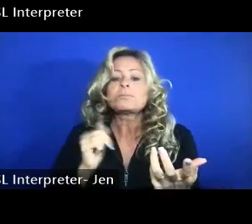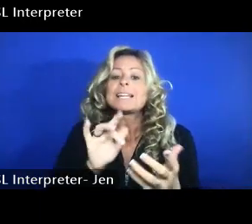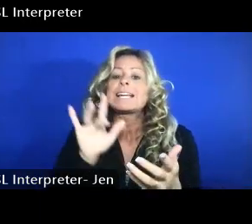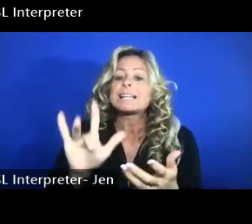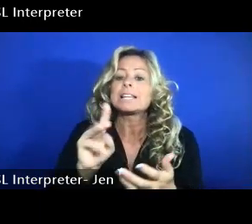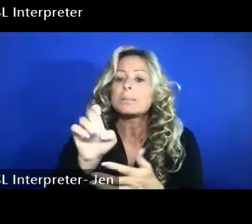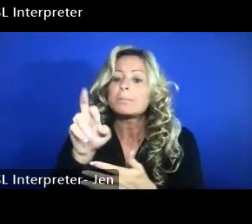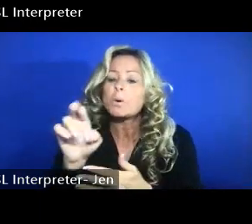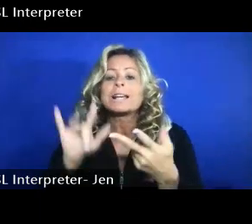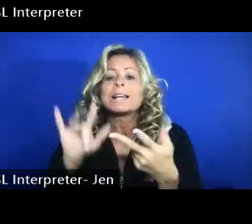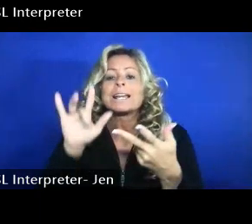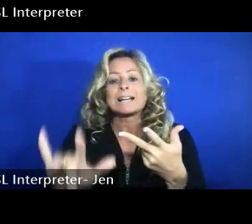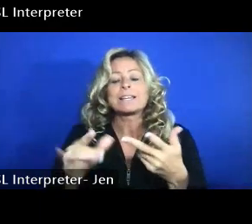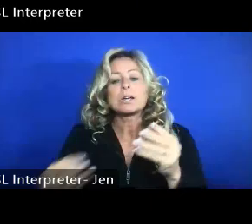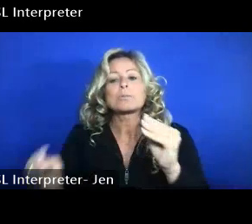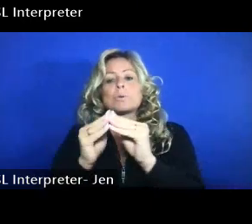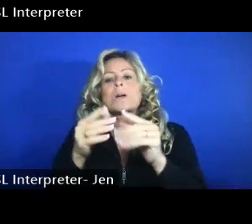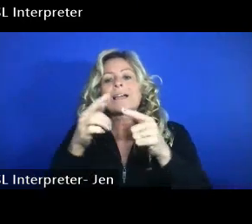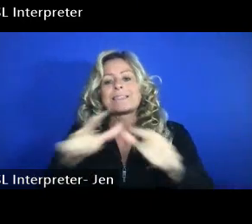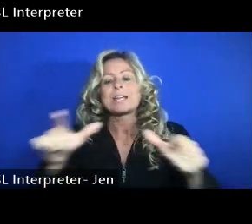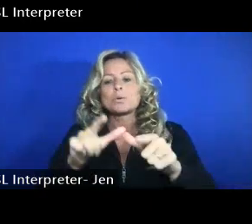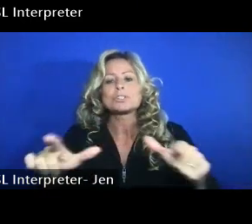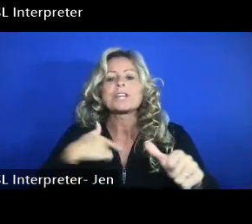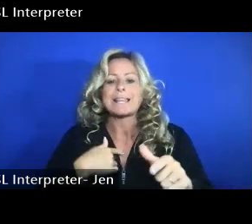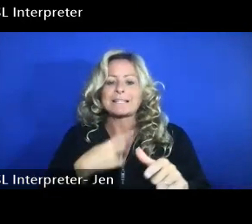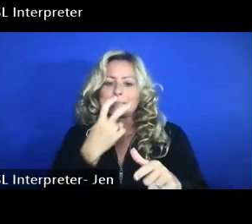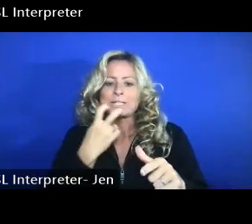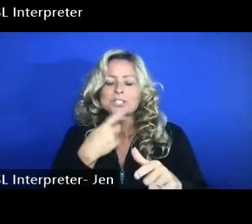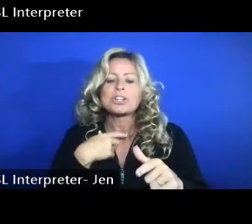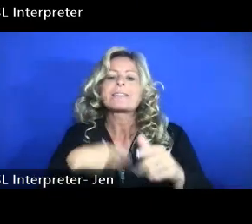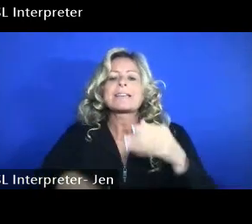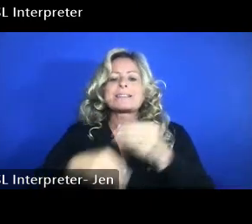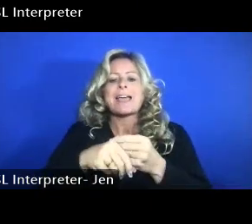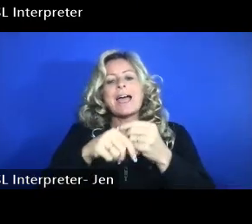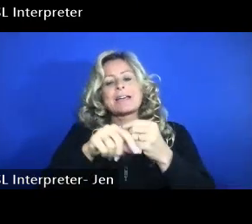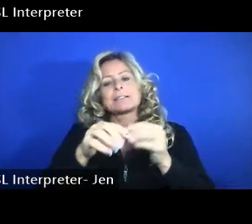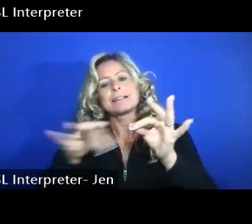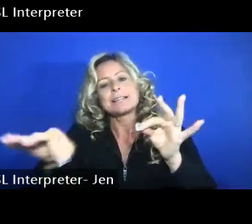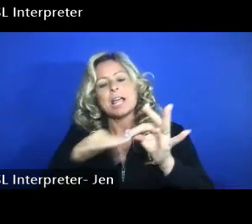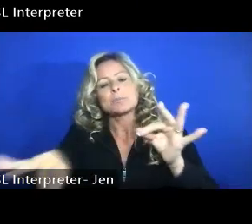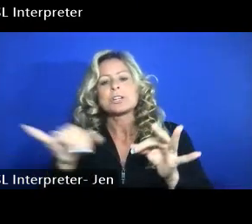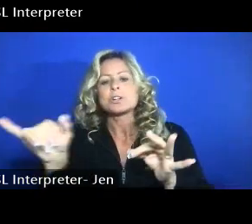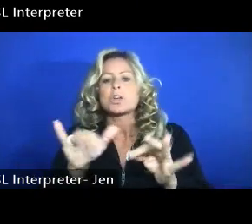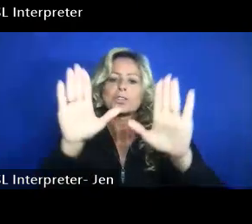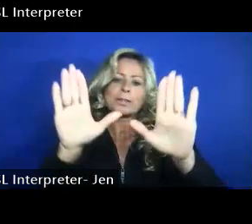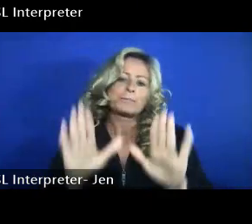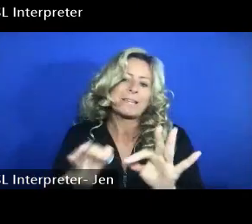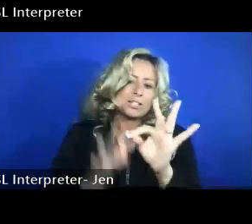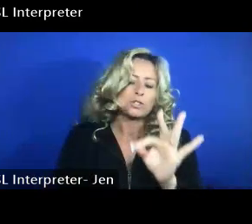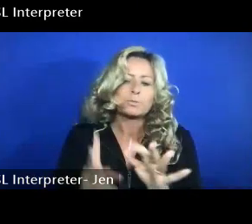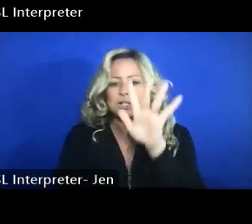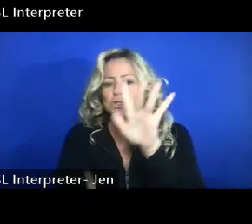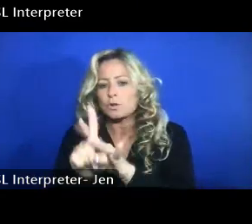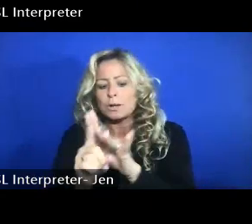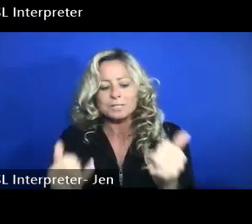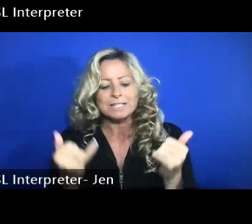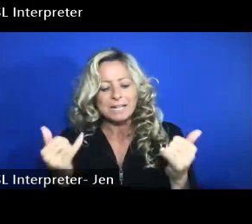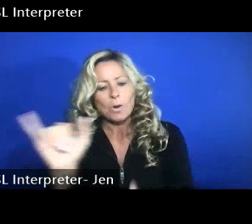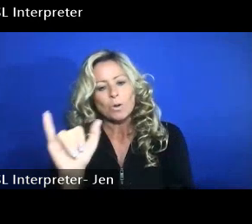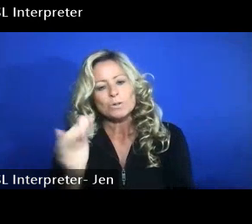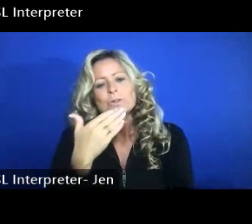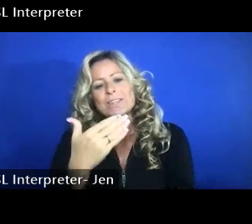select Language and Speech, and choose Turn on Live Captions. I also want to shout out the amazing interpreters that are here with us